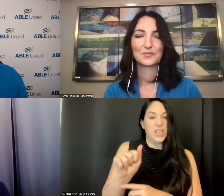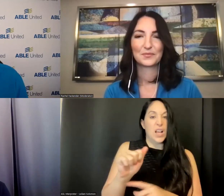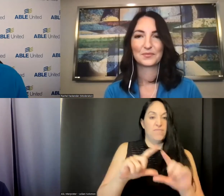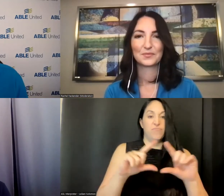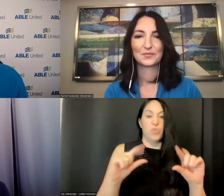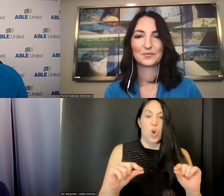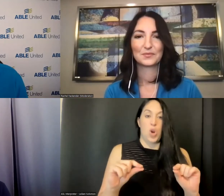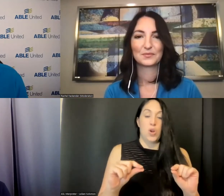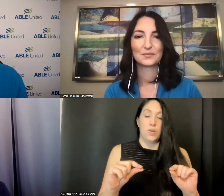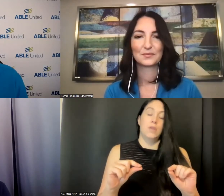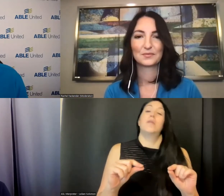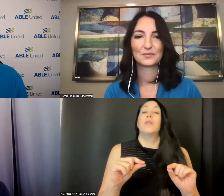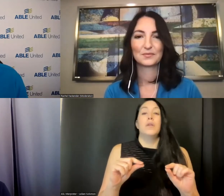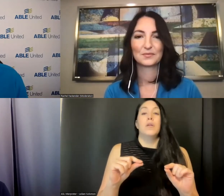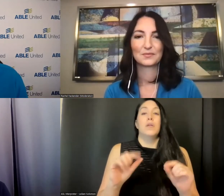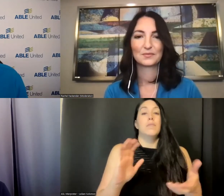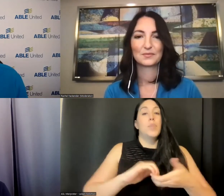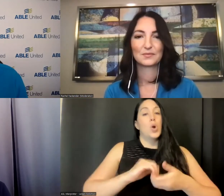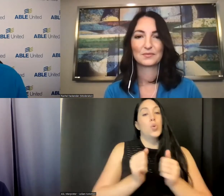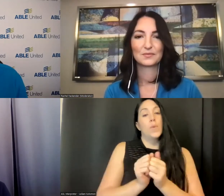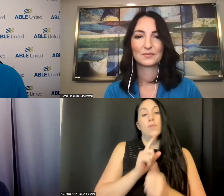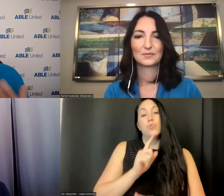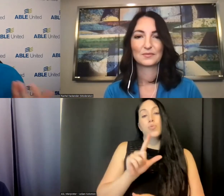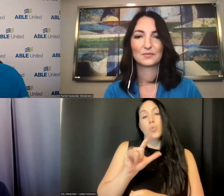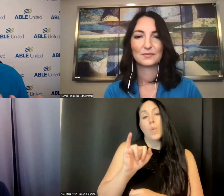We've partnered with TrueLink Financial, which